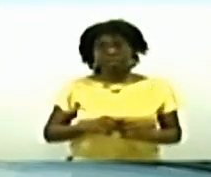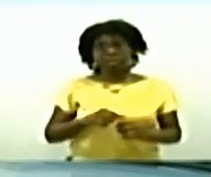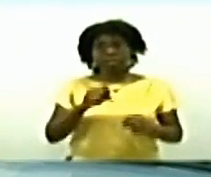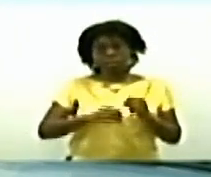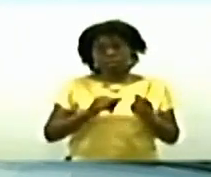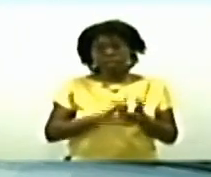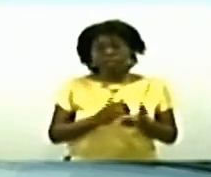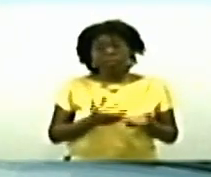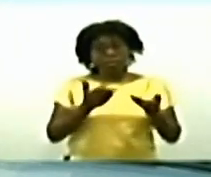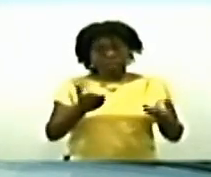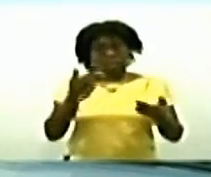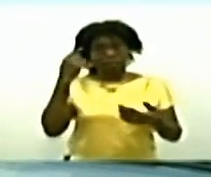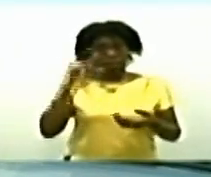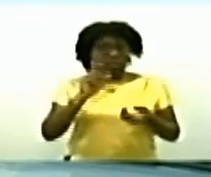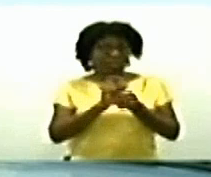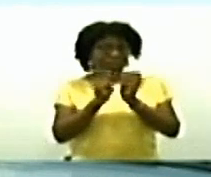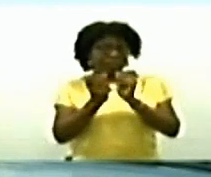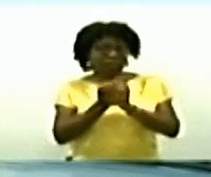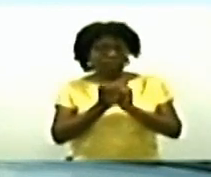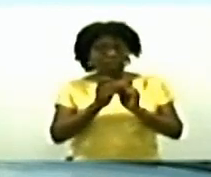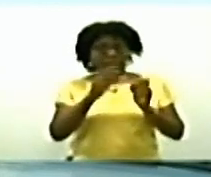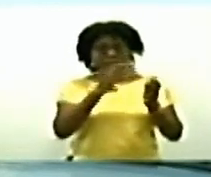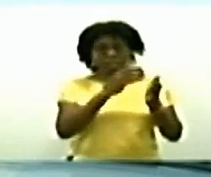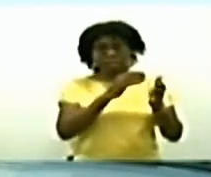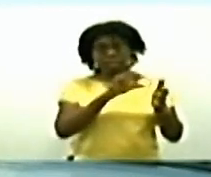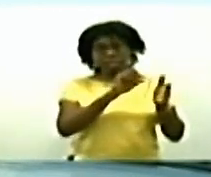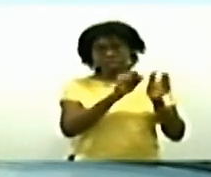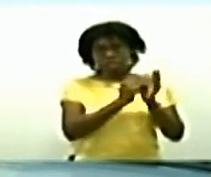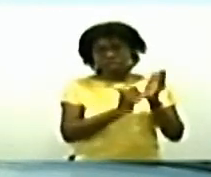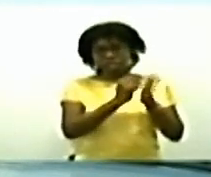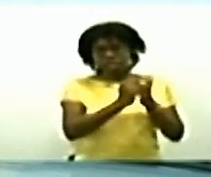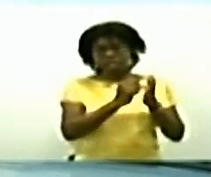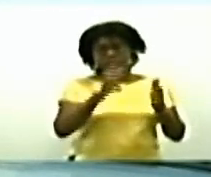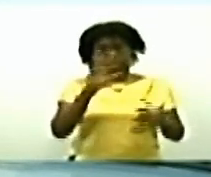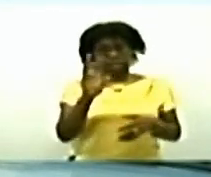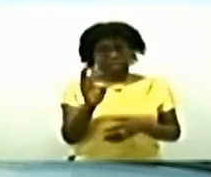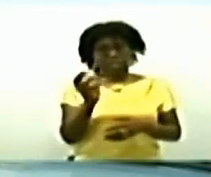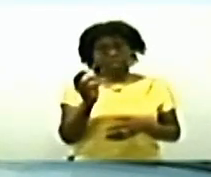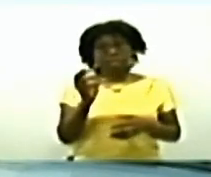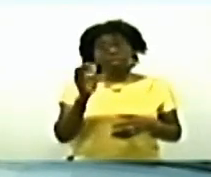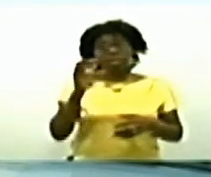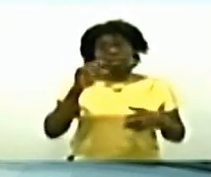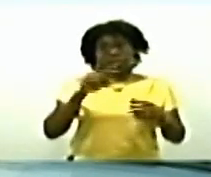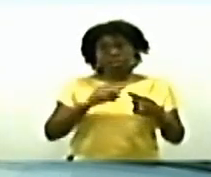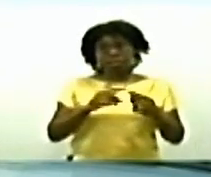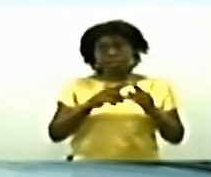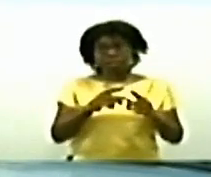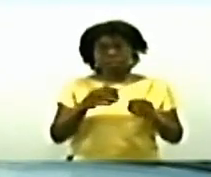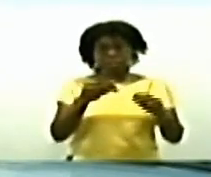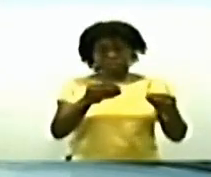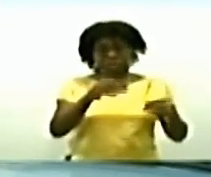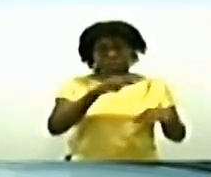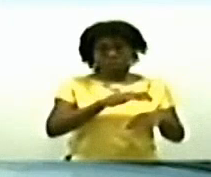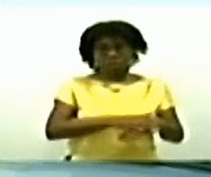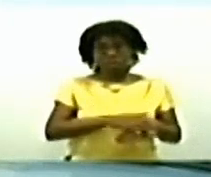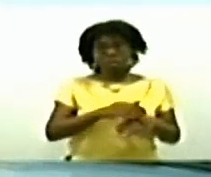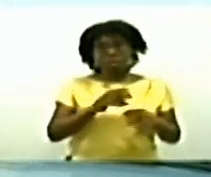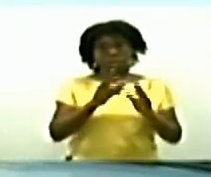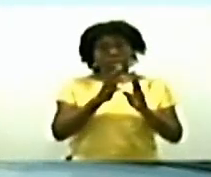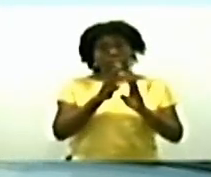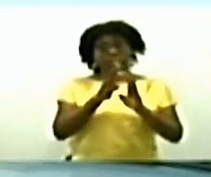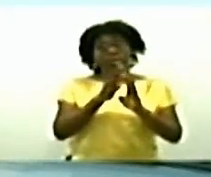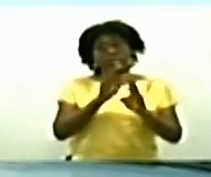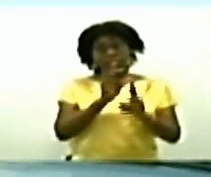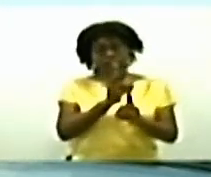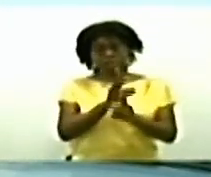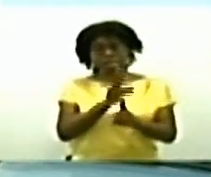Section 6 of the Principal Act to empower traffic wardens to place on the vehicle under control of the